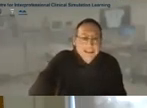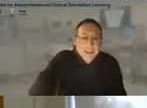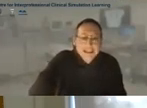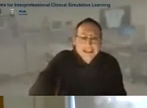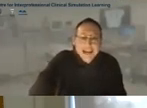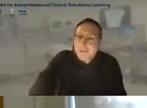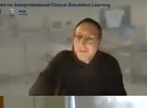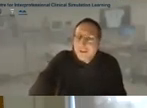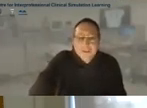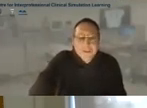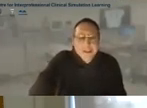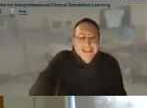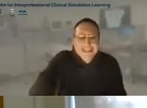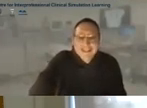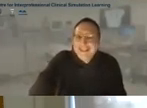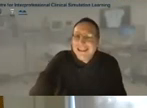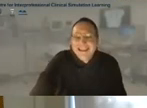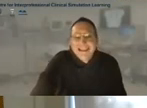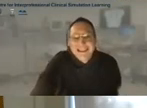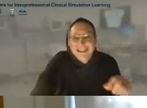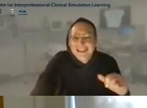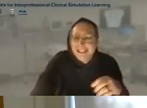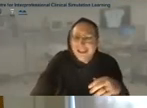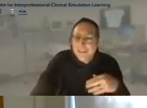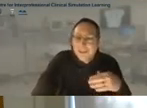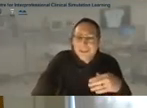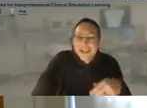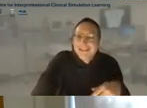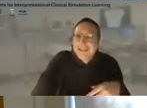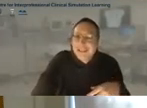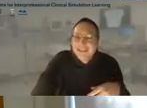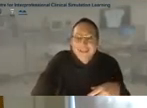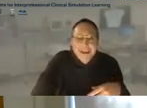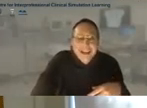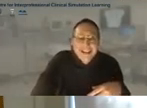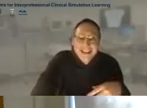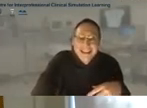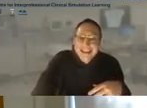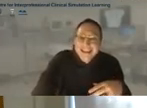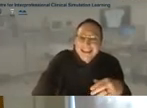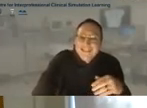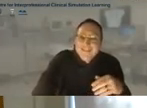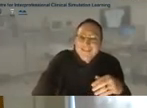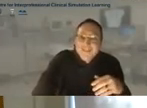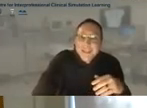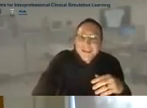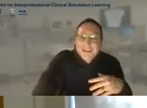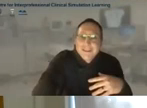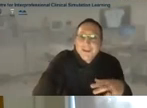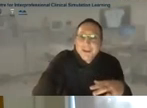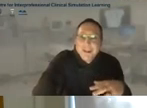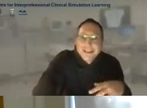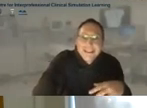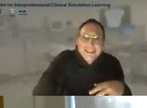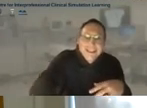as mentioned in the chat room, so please do share them, and we'll try to get to them in a timely manner. We also want